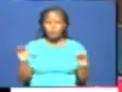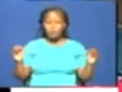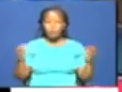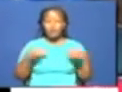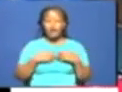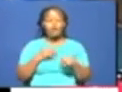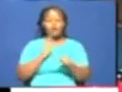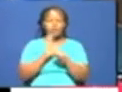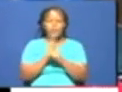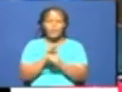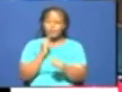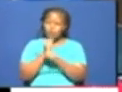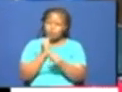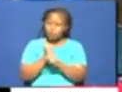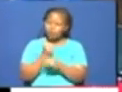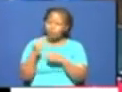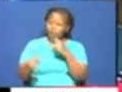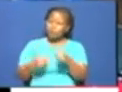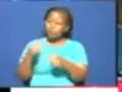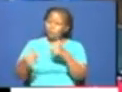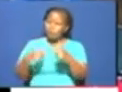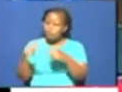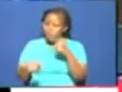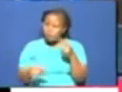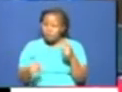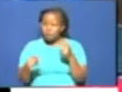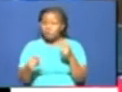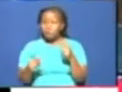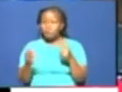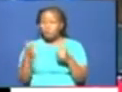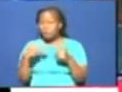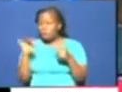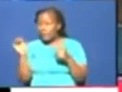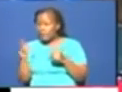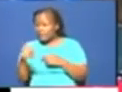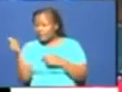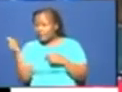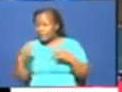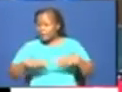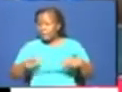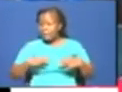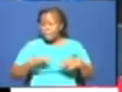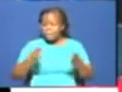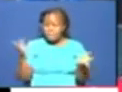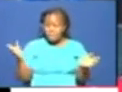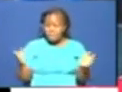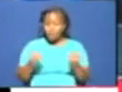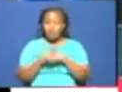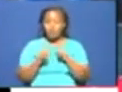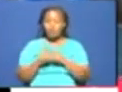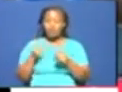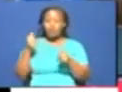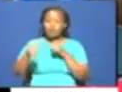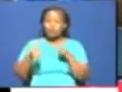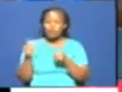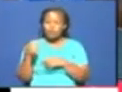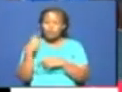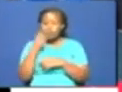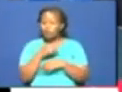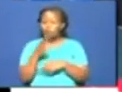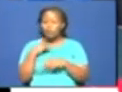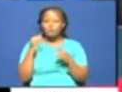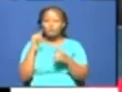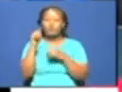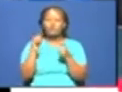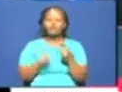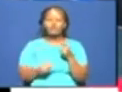efforts by other people to divide us further, as rich